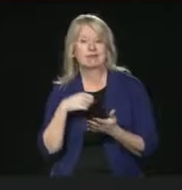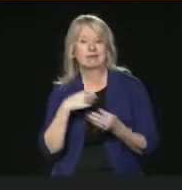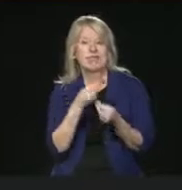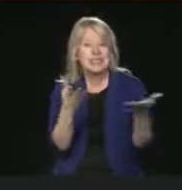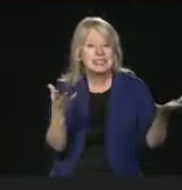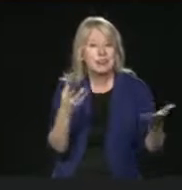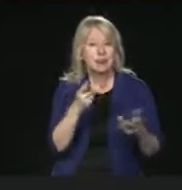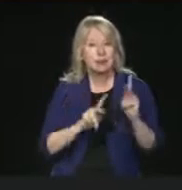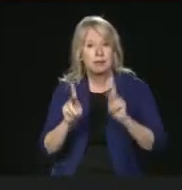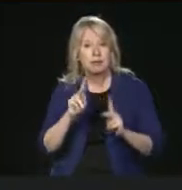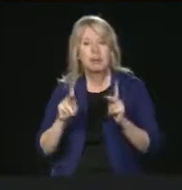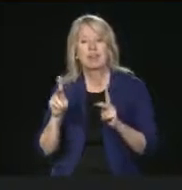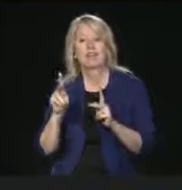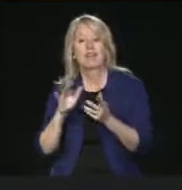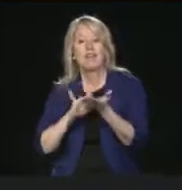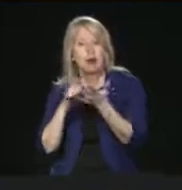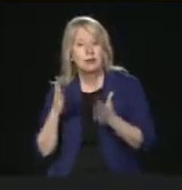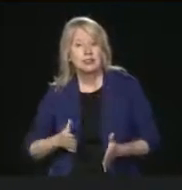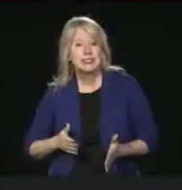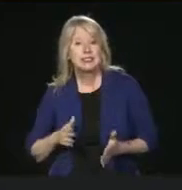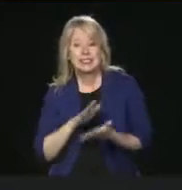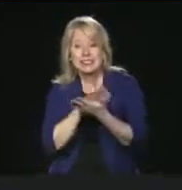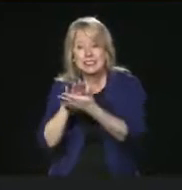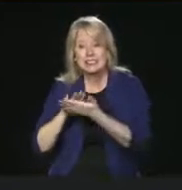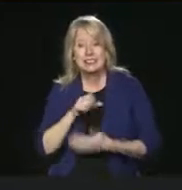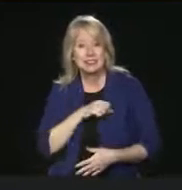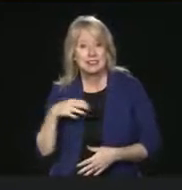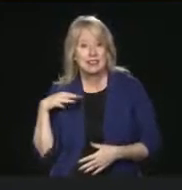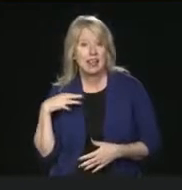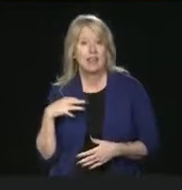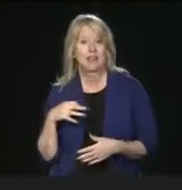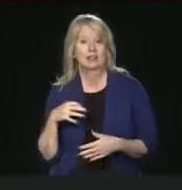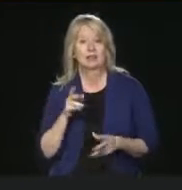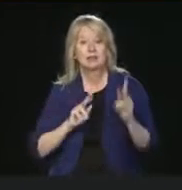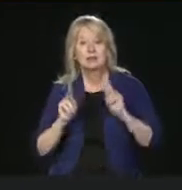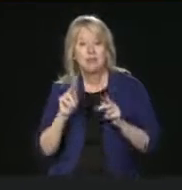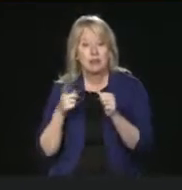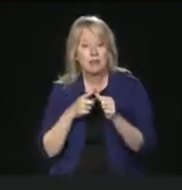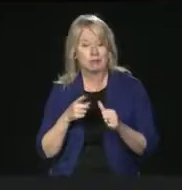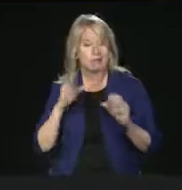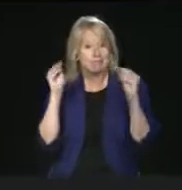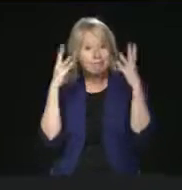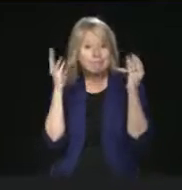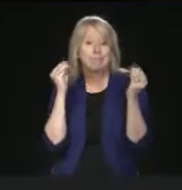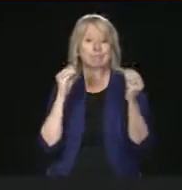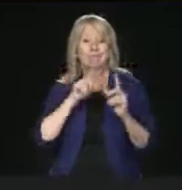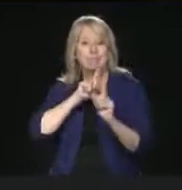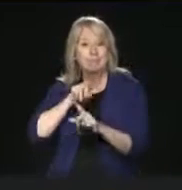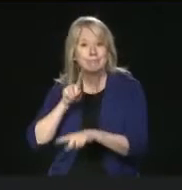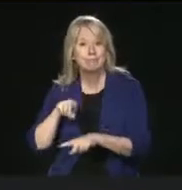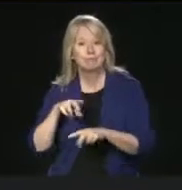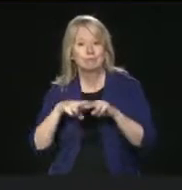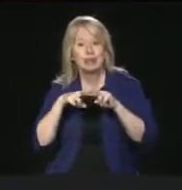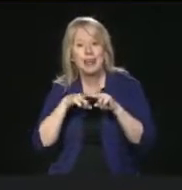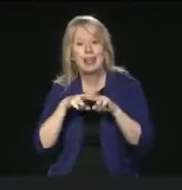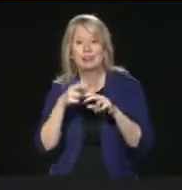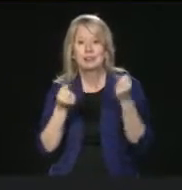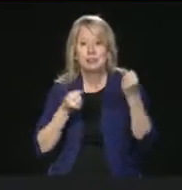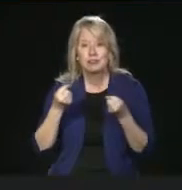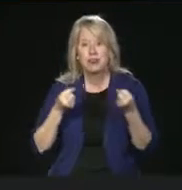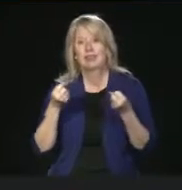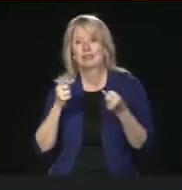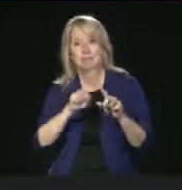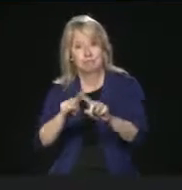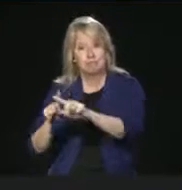cleaning staff, first responders, truck drivers, train conductors, and so many others. They've been